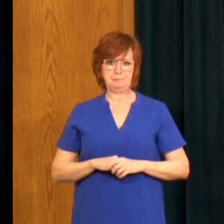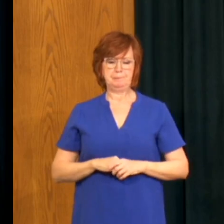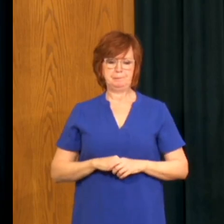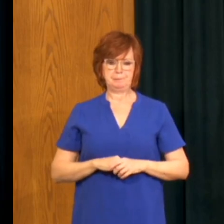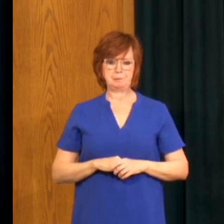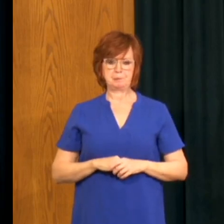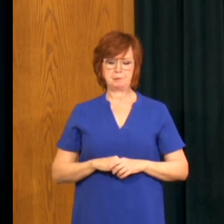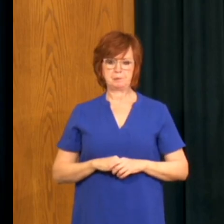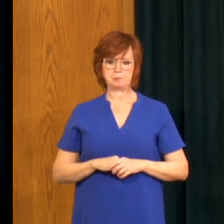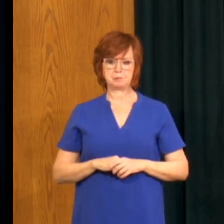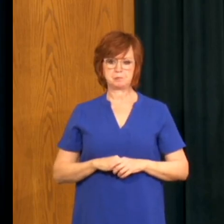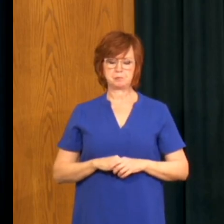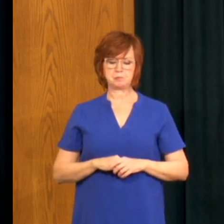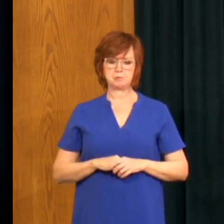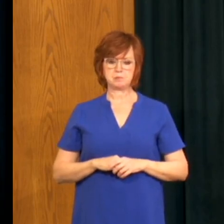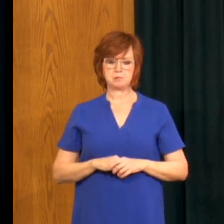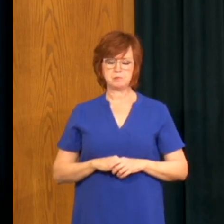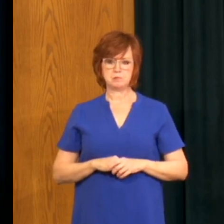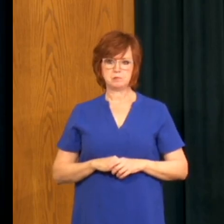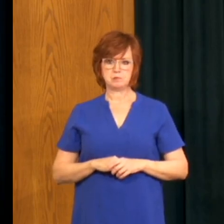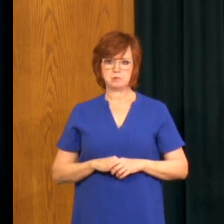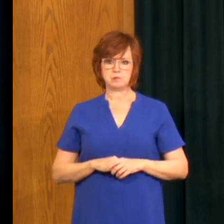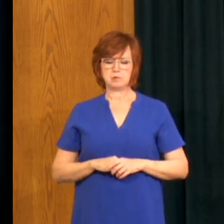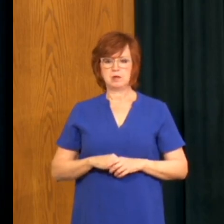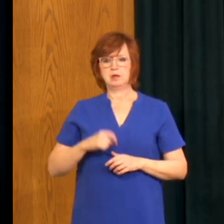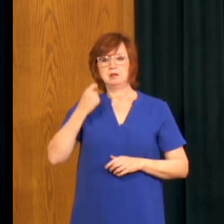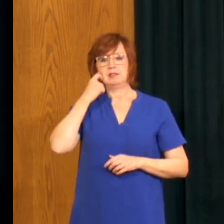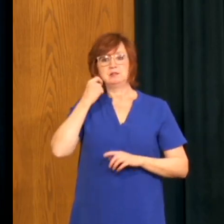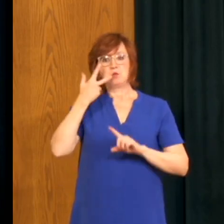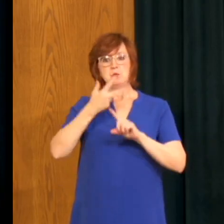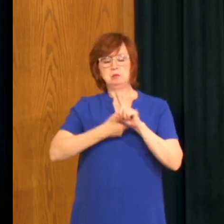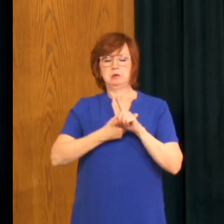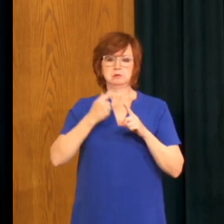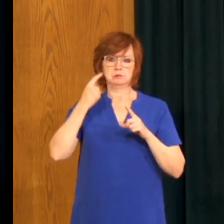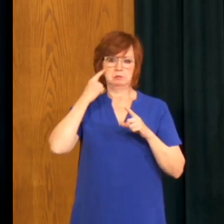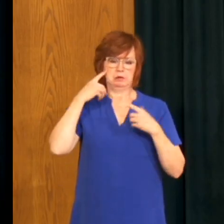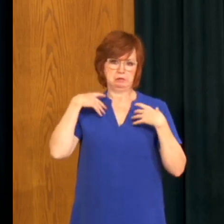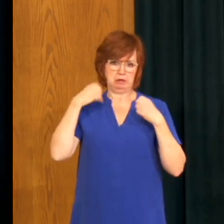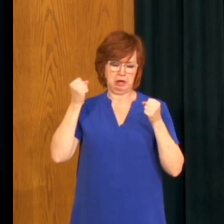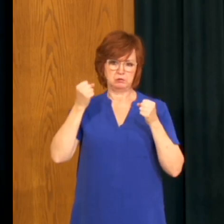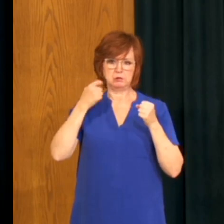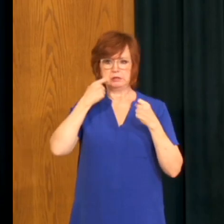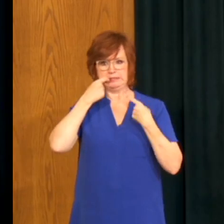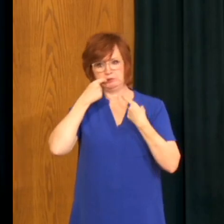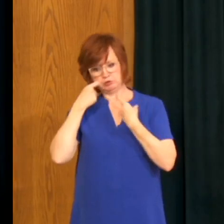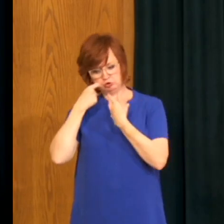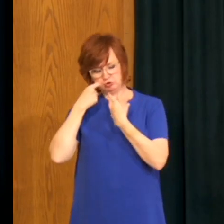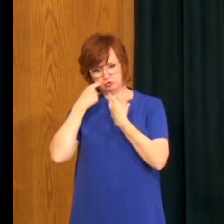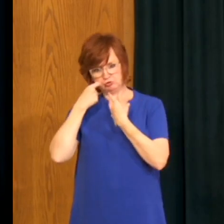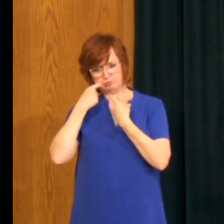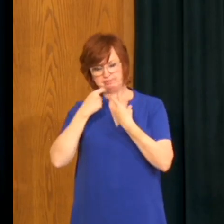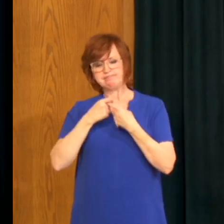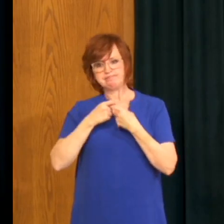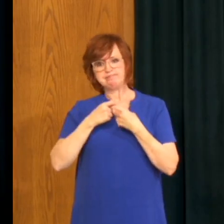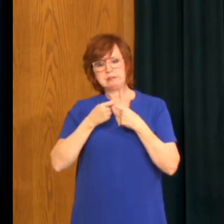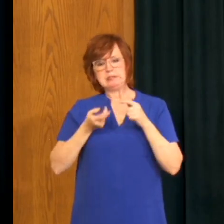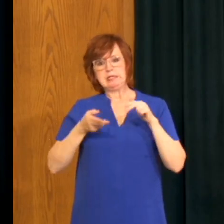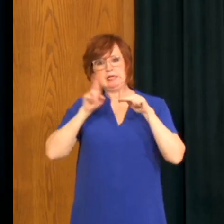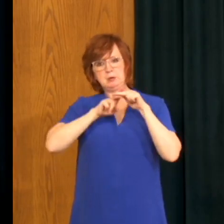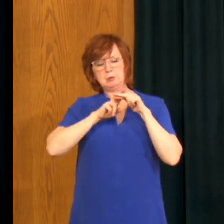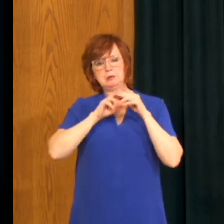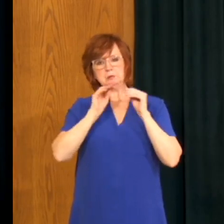one that is increased as well during this time of our response to this global pandemic. And I